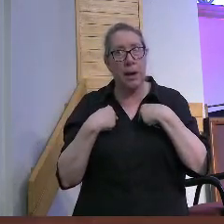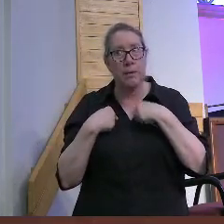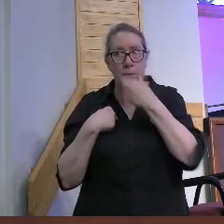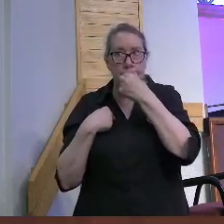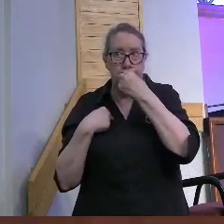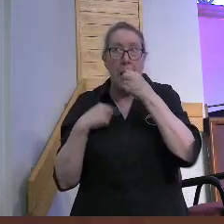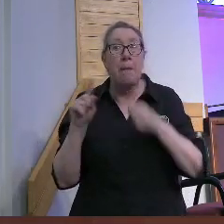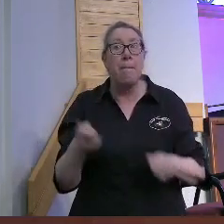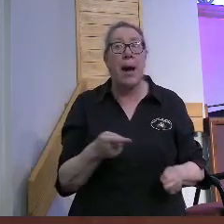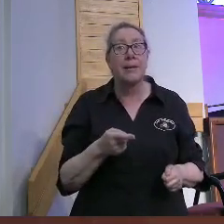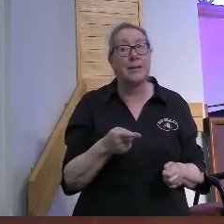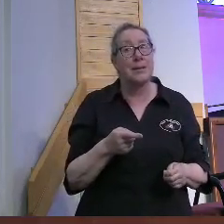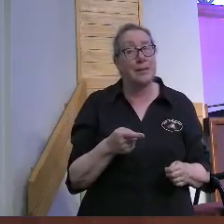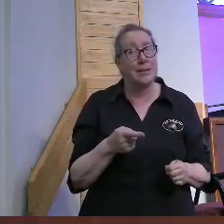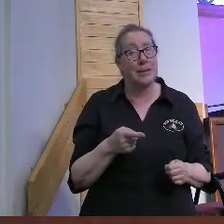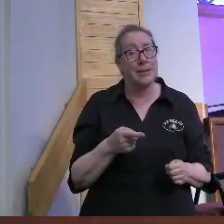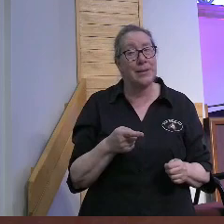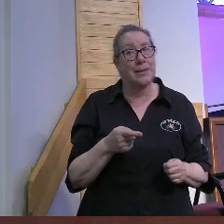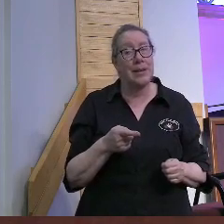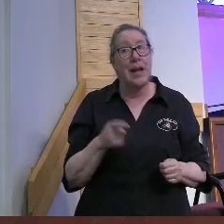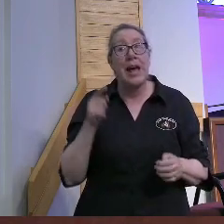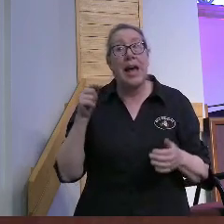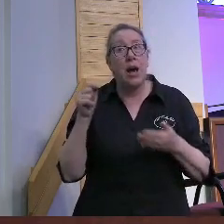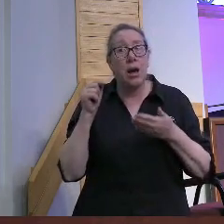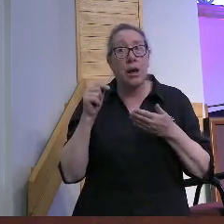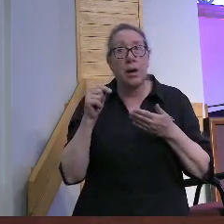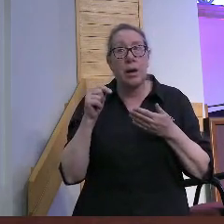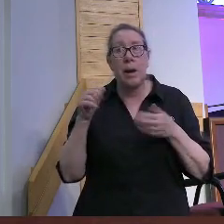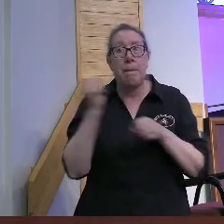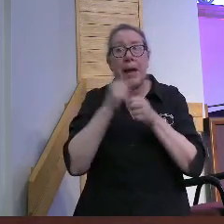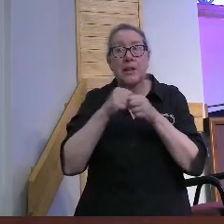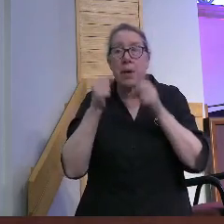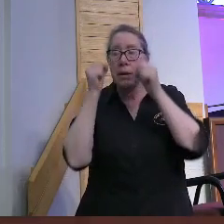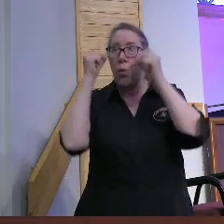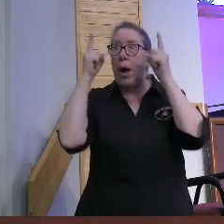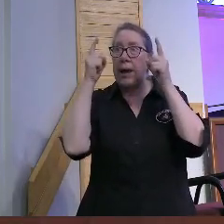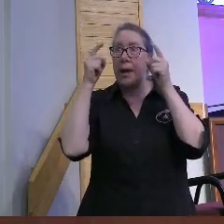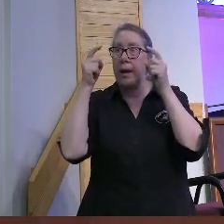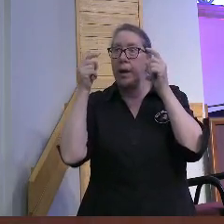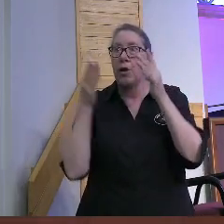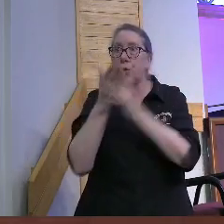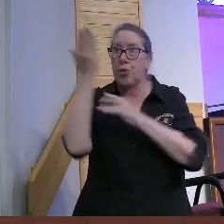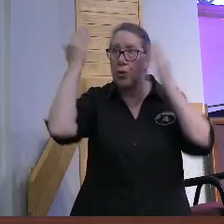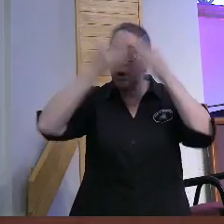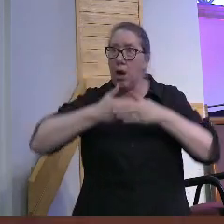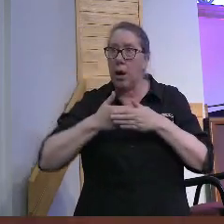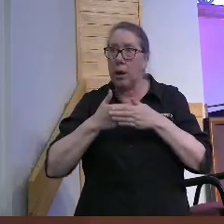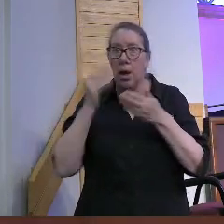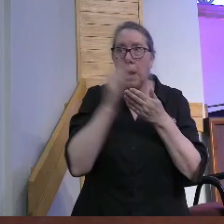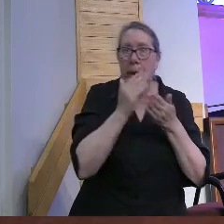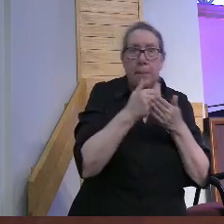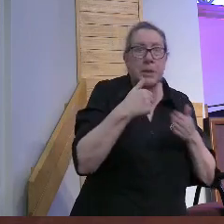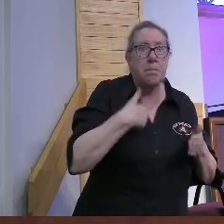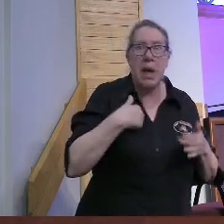worry controls me. It keeps me up at night. It keeps me sad. Worry tells me how to